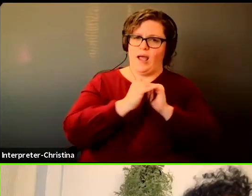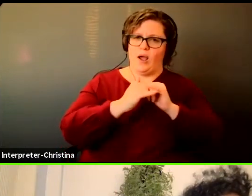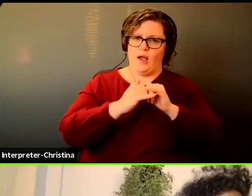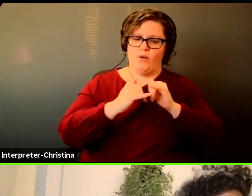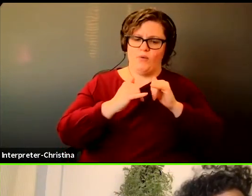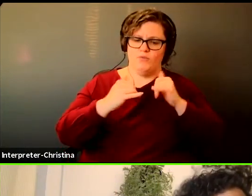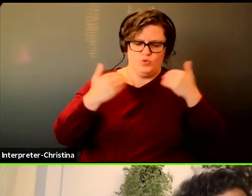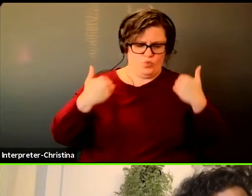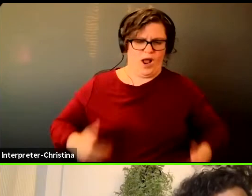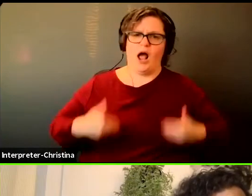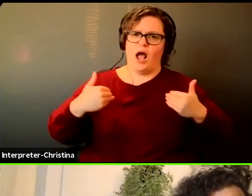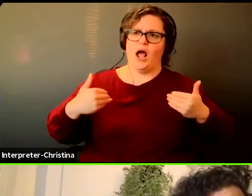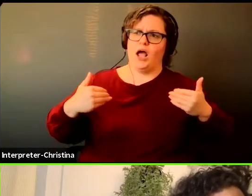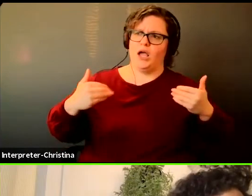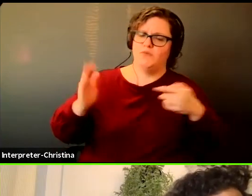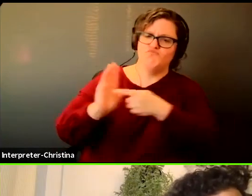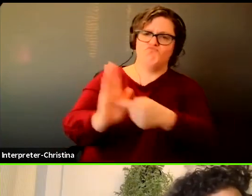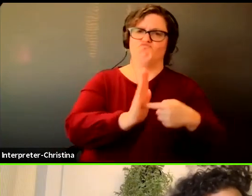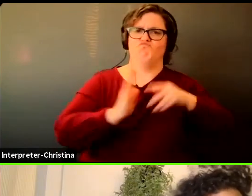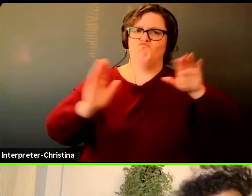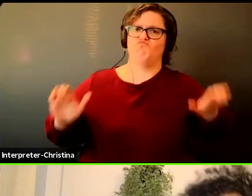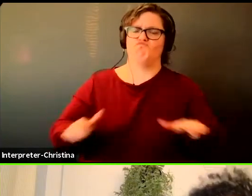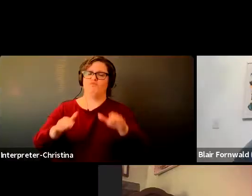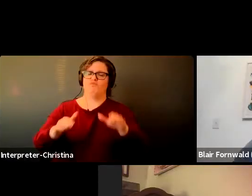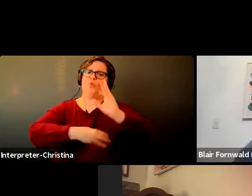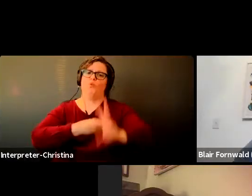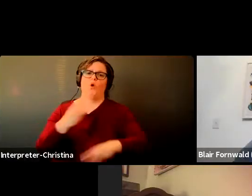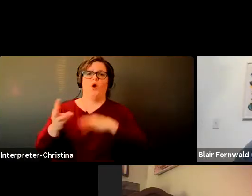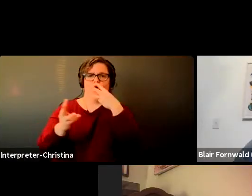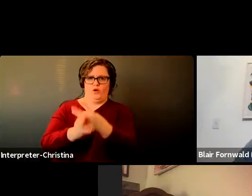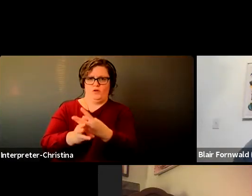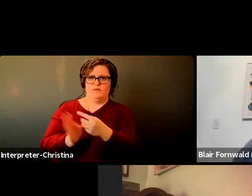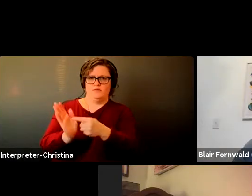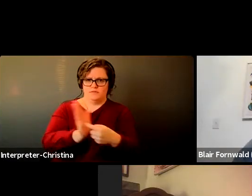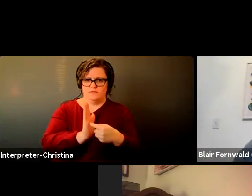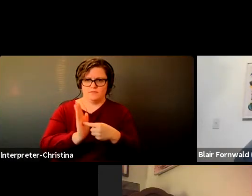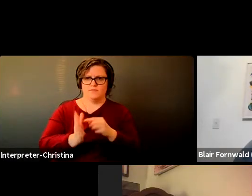Like, who is the human that I get to be in the world?